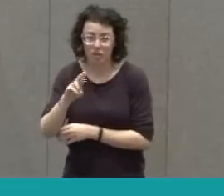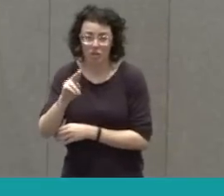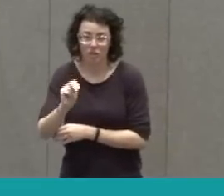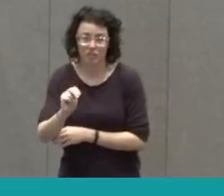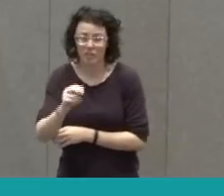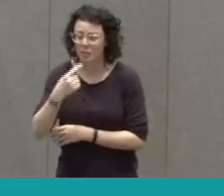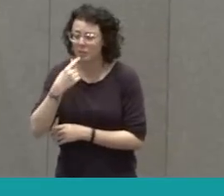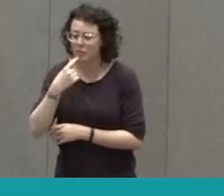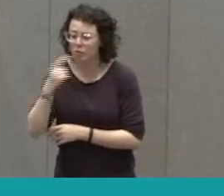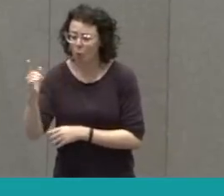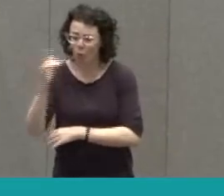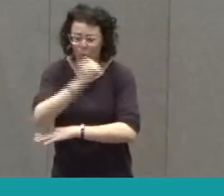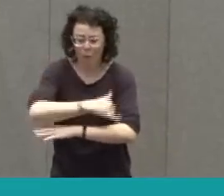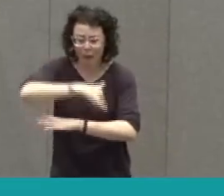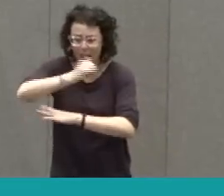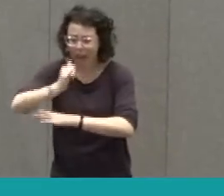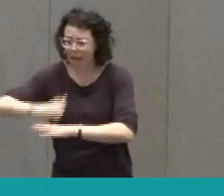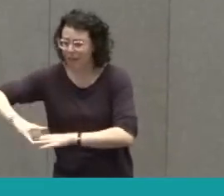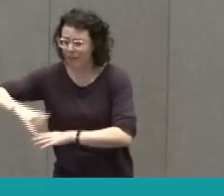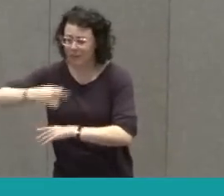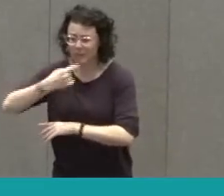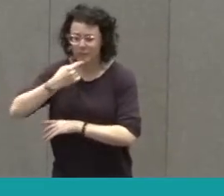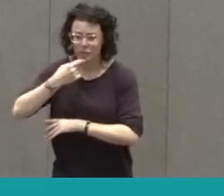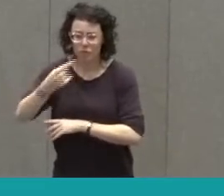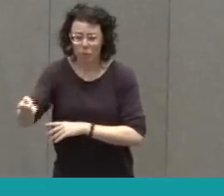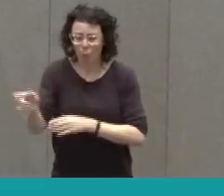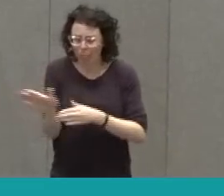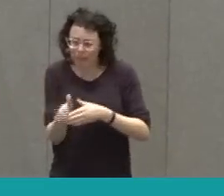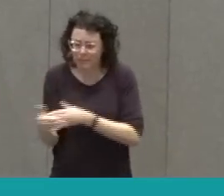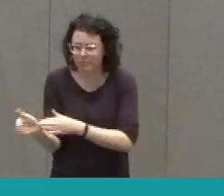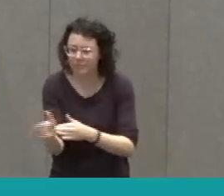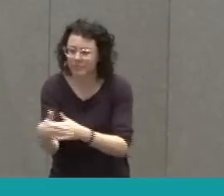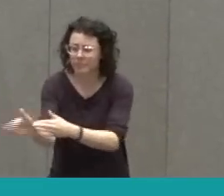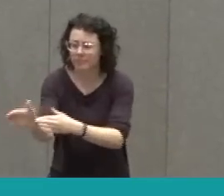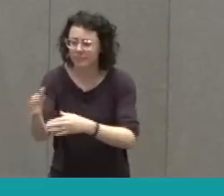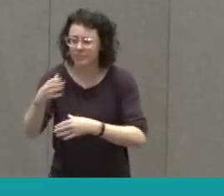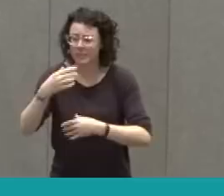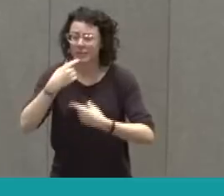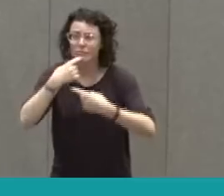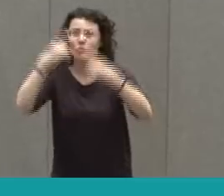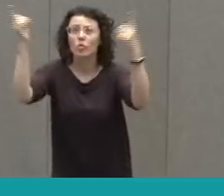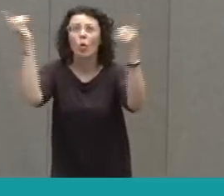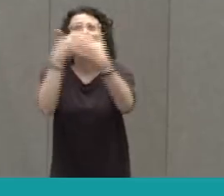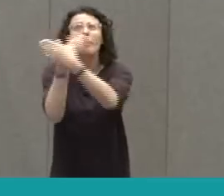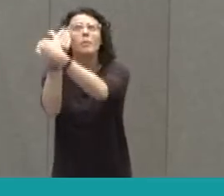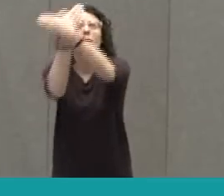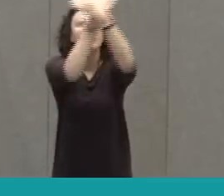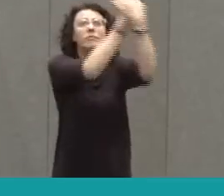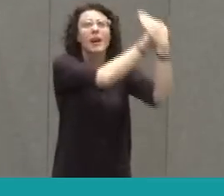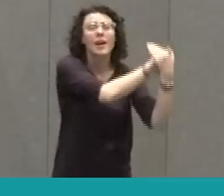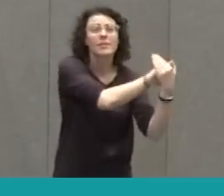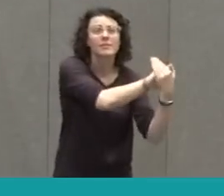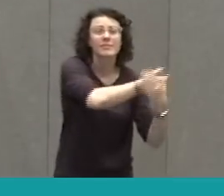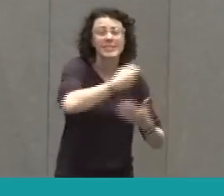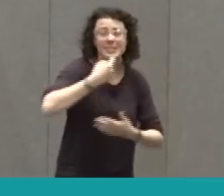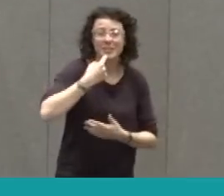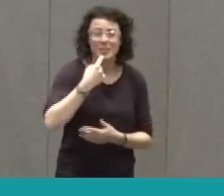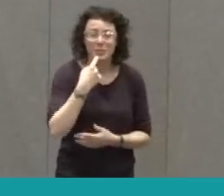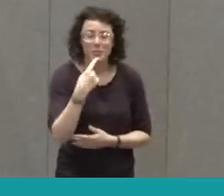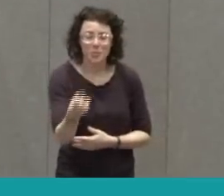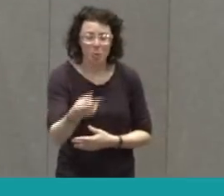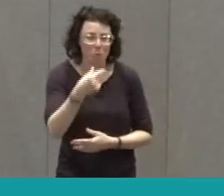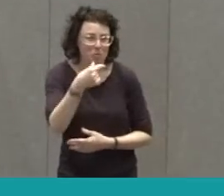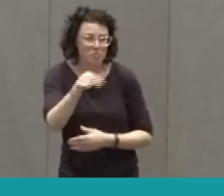salmon, who told the monarch butterflies, who told the green turtles, who told the